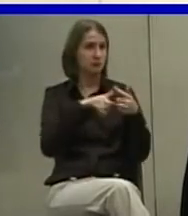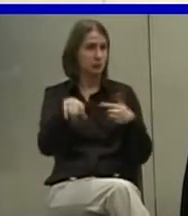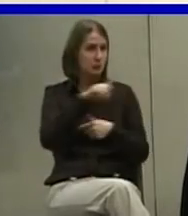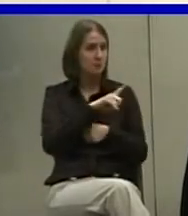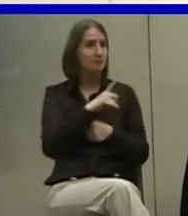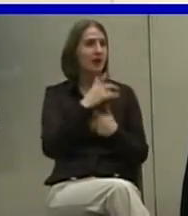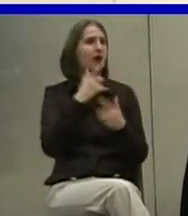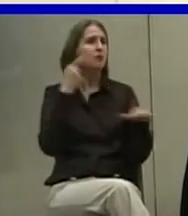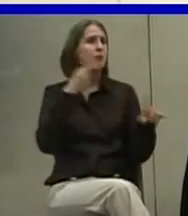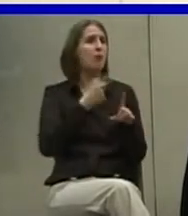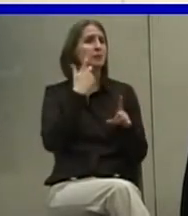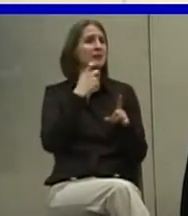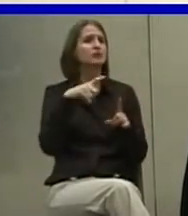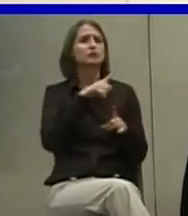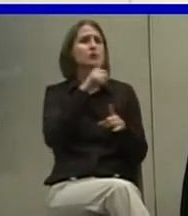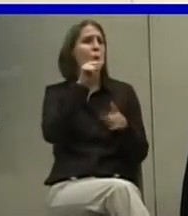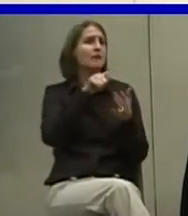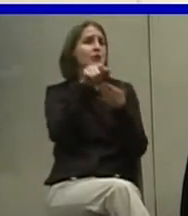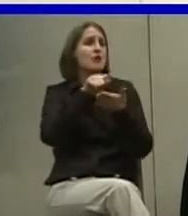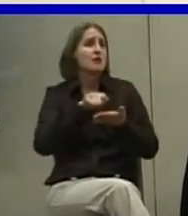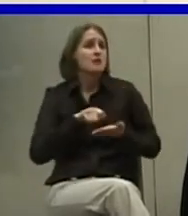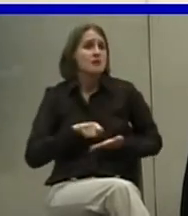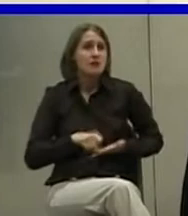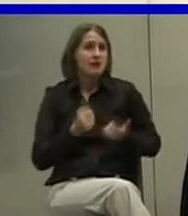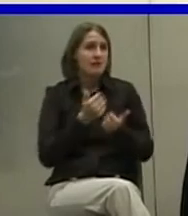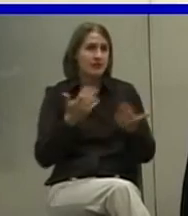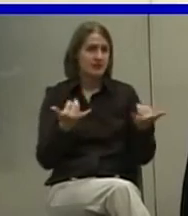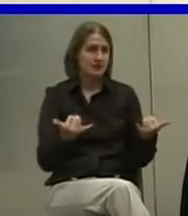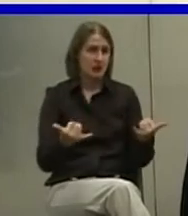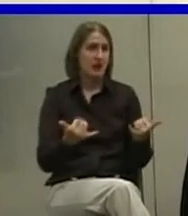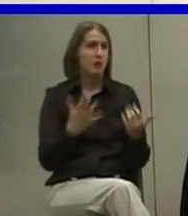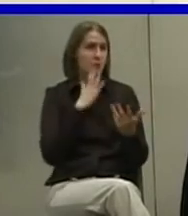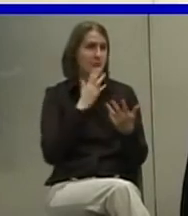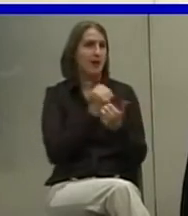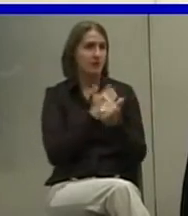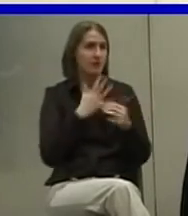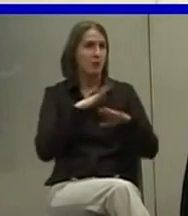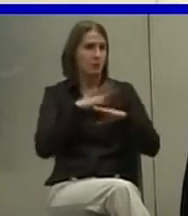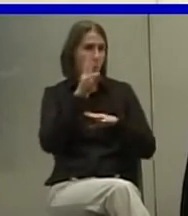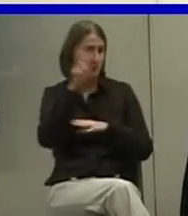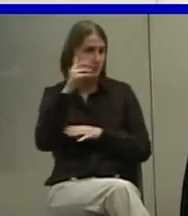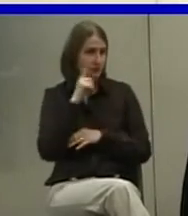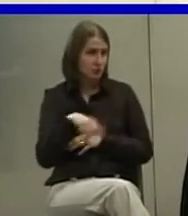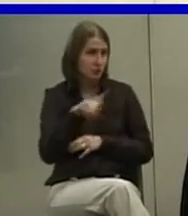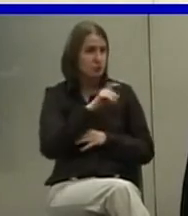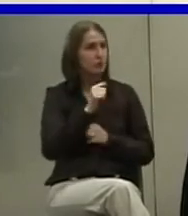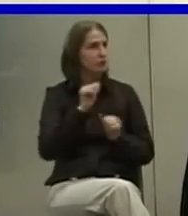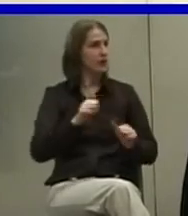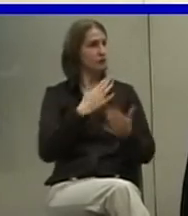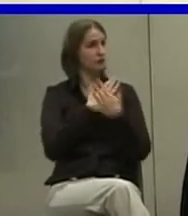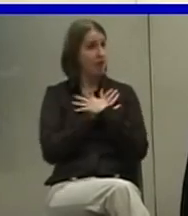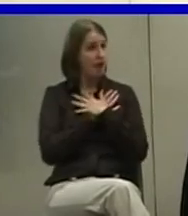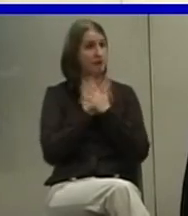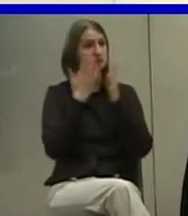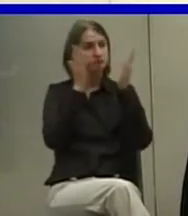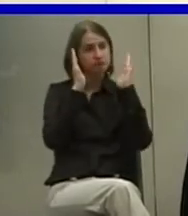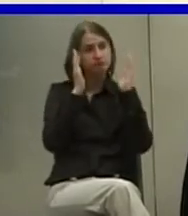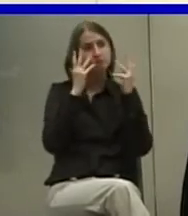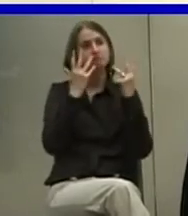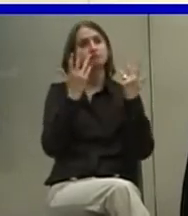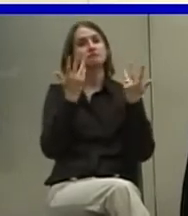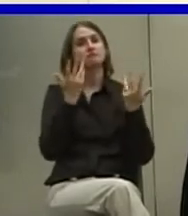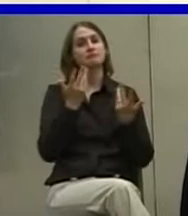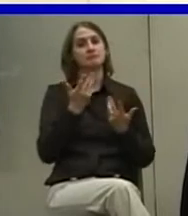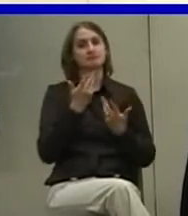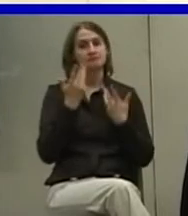want you to feel like you need to write down everything you're hearing today. It'll all be there for you. So just relax and sit back